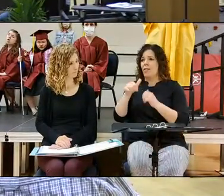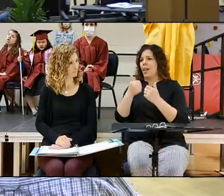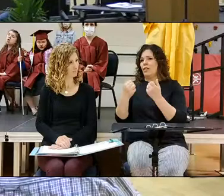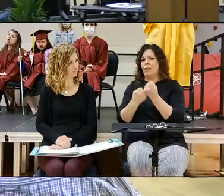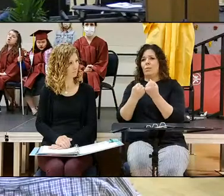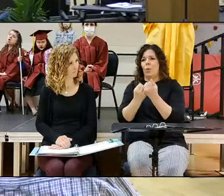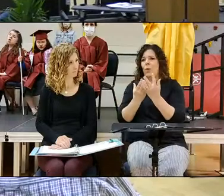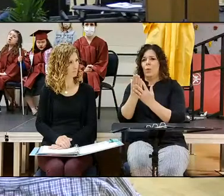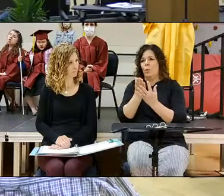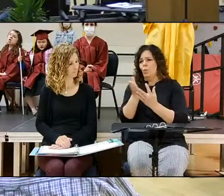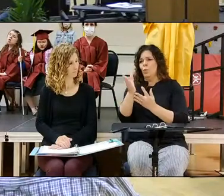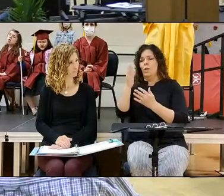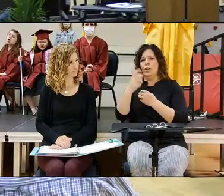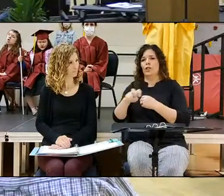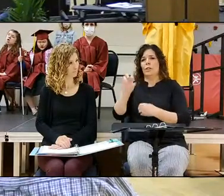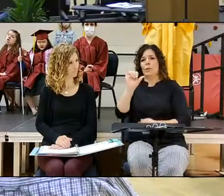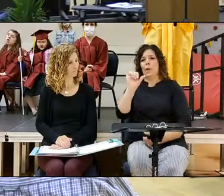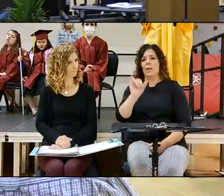supported me throughout the way.